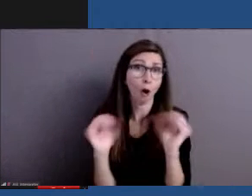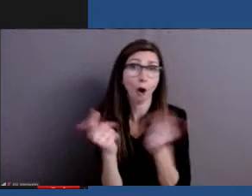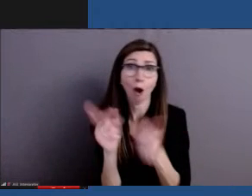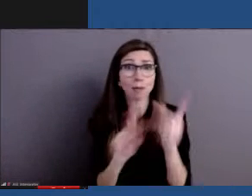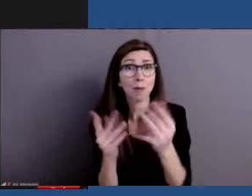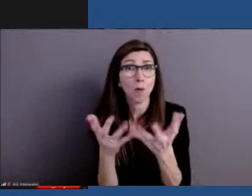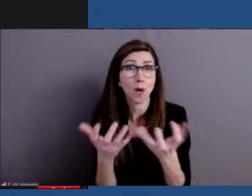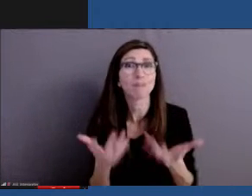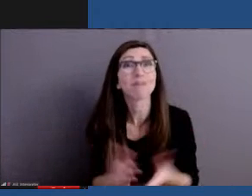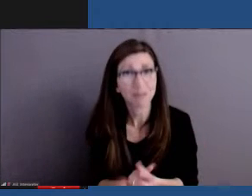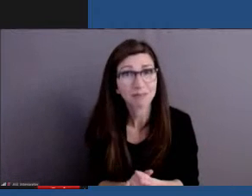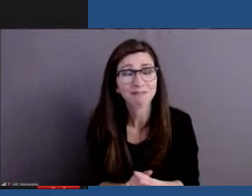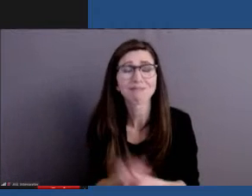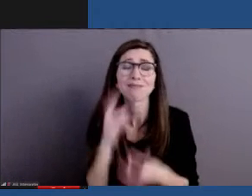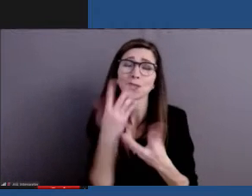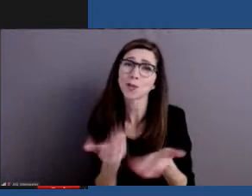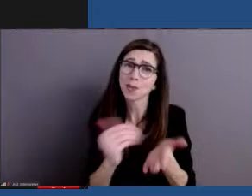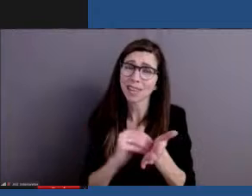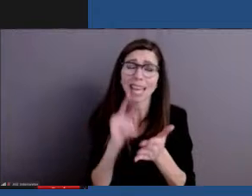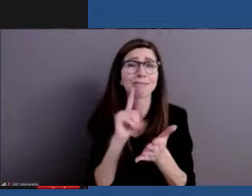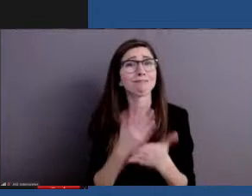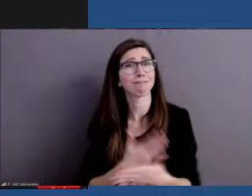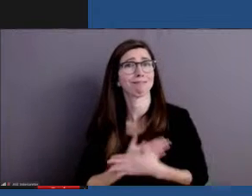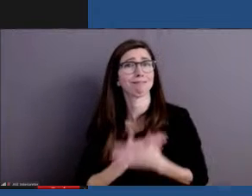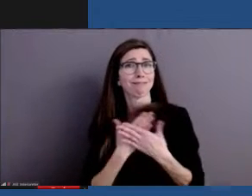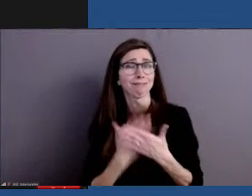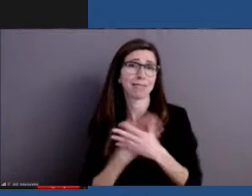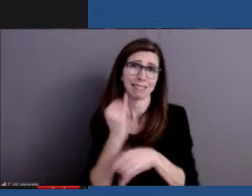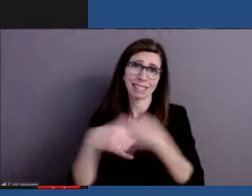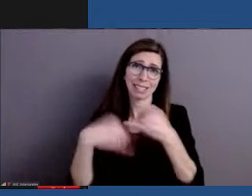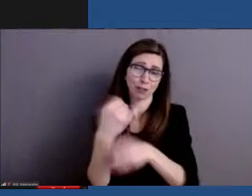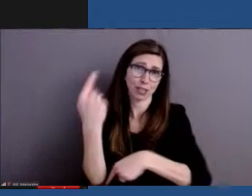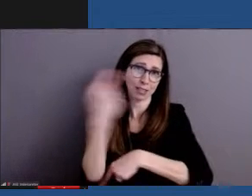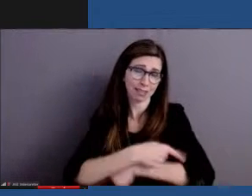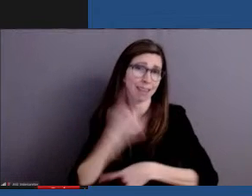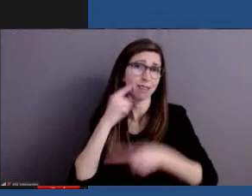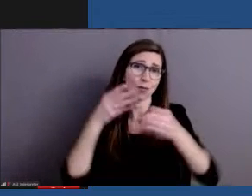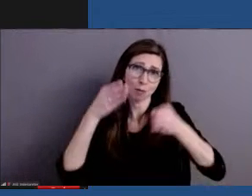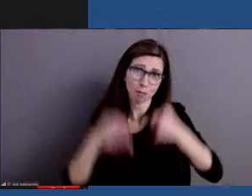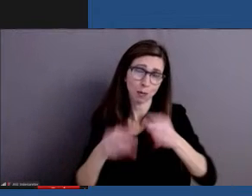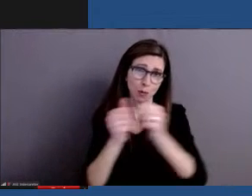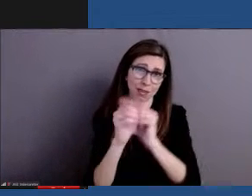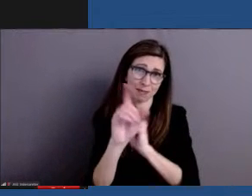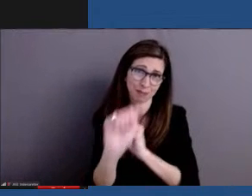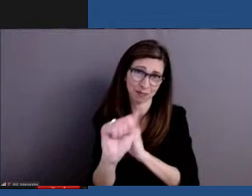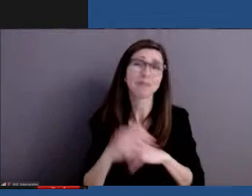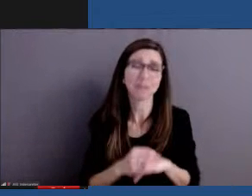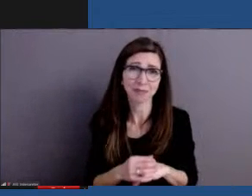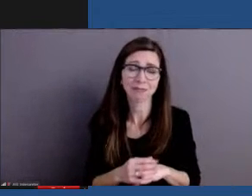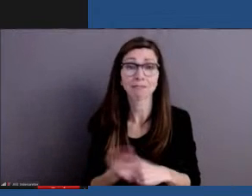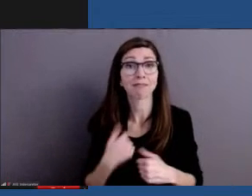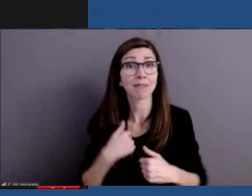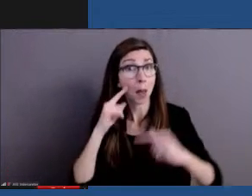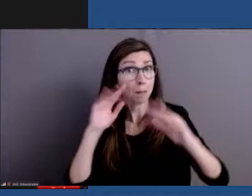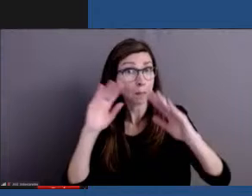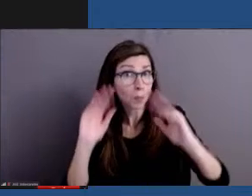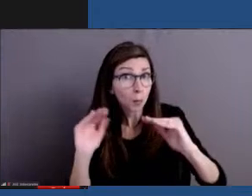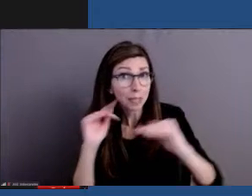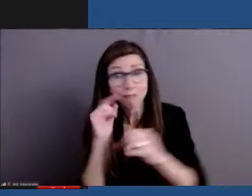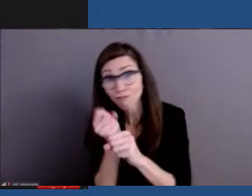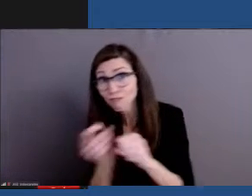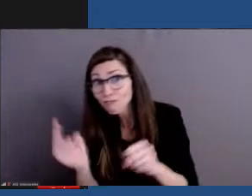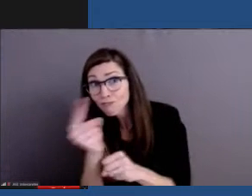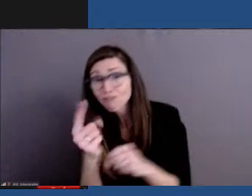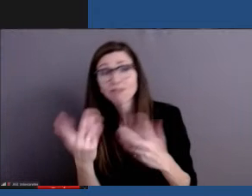everybody a great International Day for Persons with Disabilities. And let's hope that next year we can have